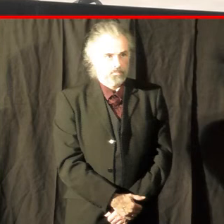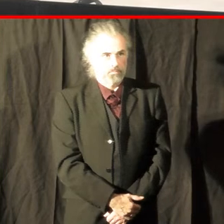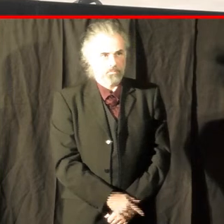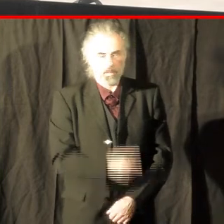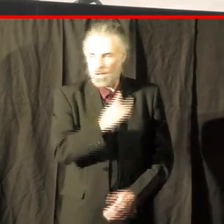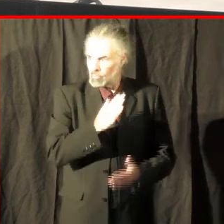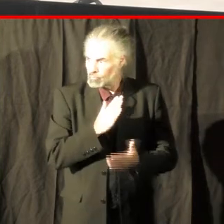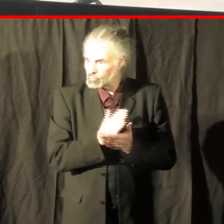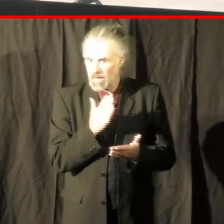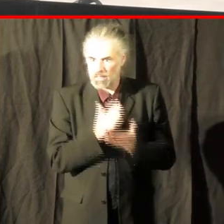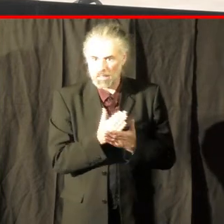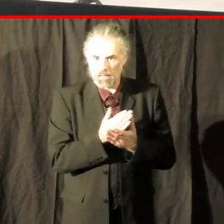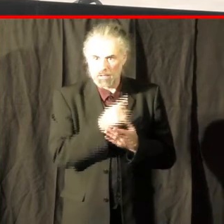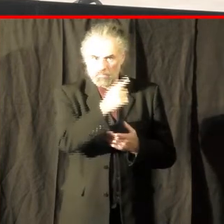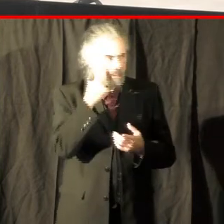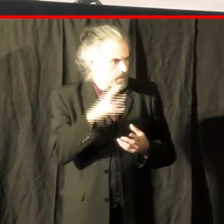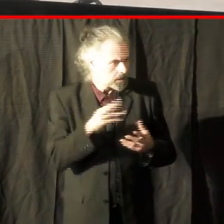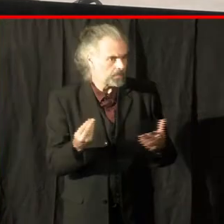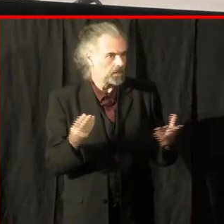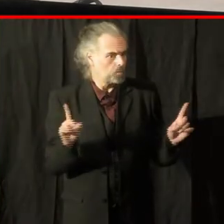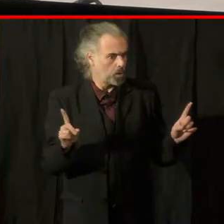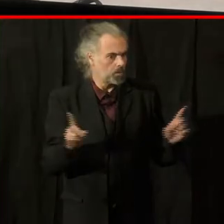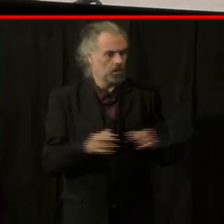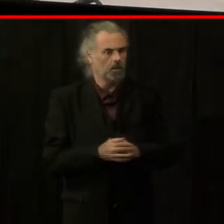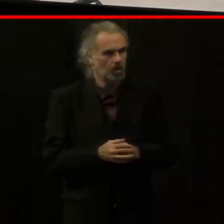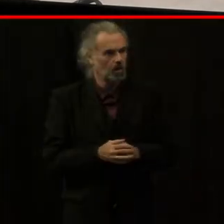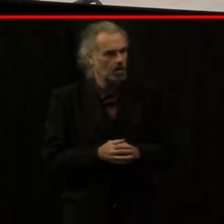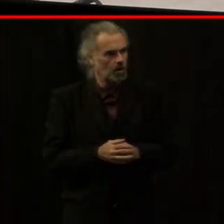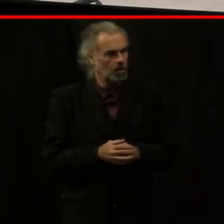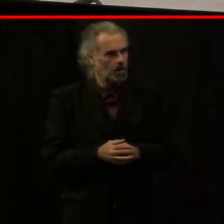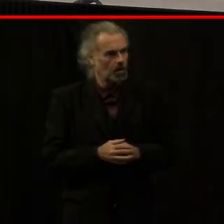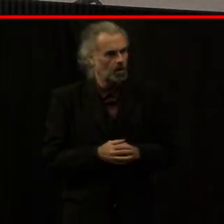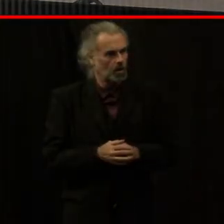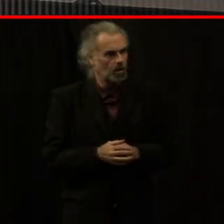Really? You found something. So,